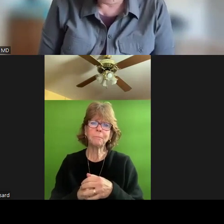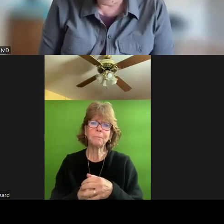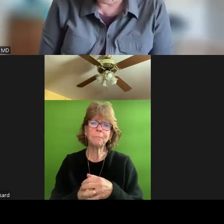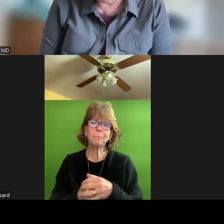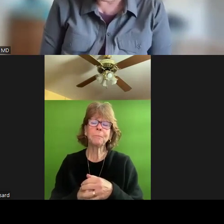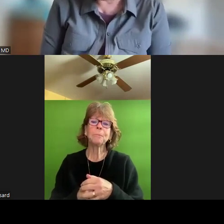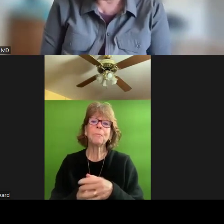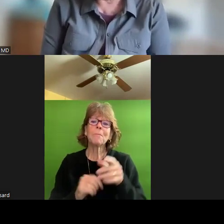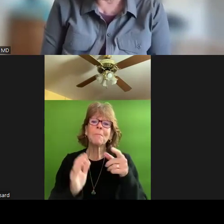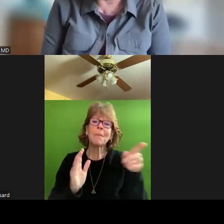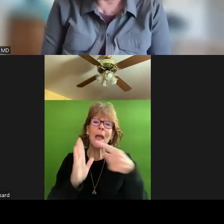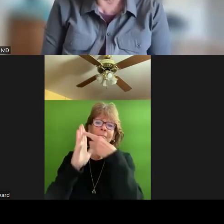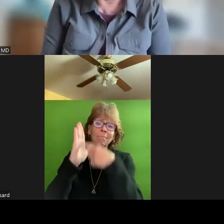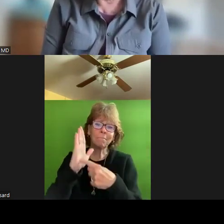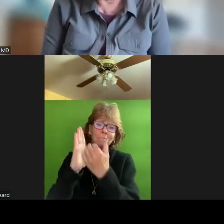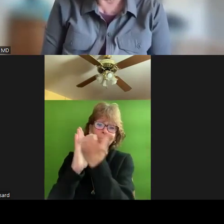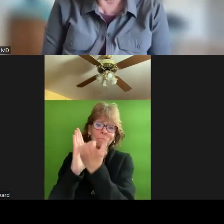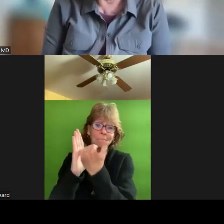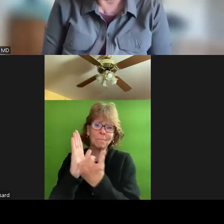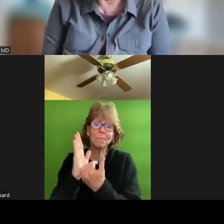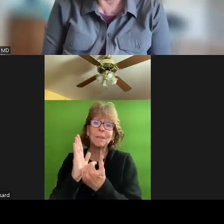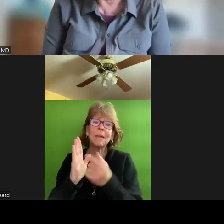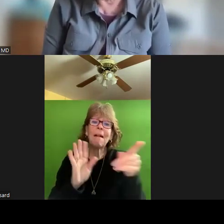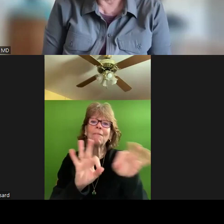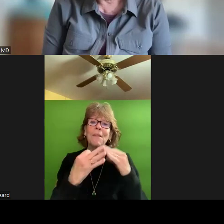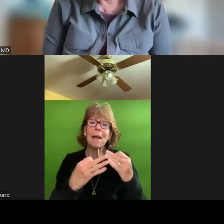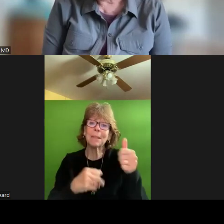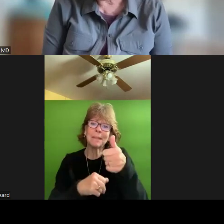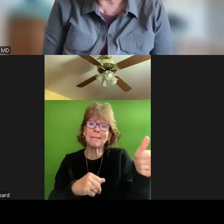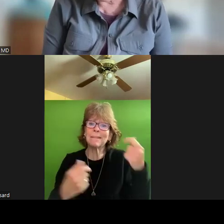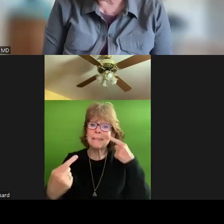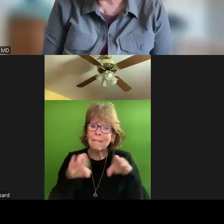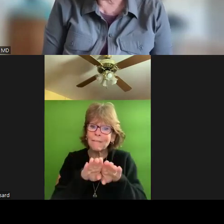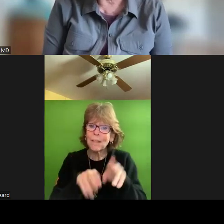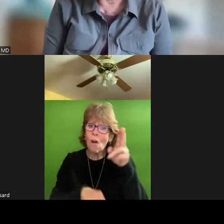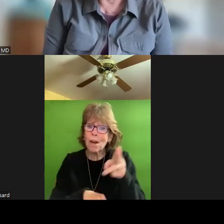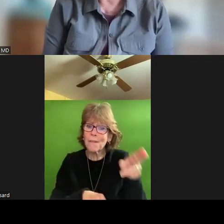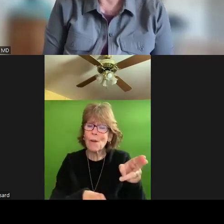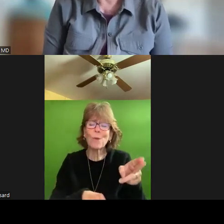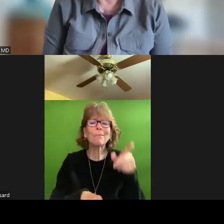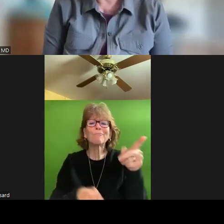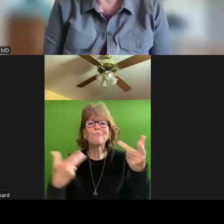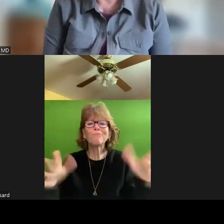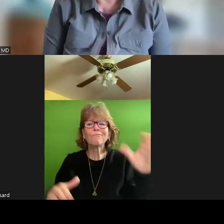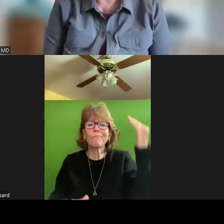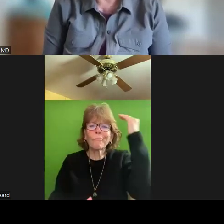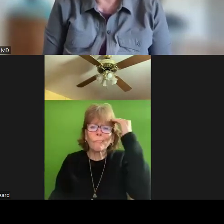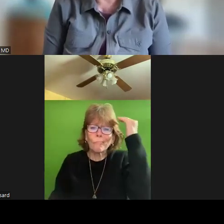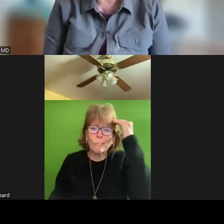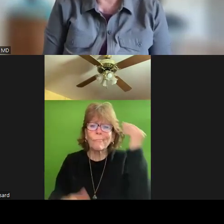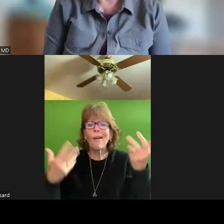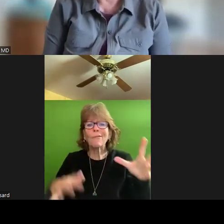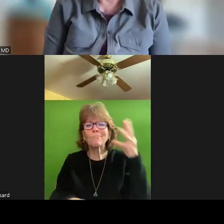The report states that families who are deaf or hard of hearing have knowledge and experience that will influence